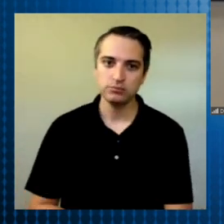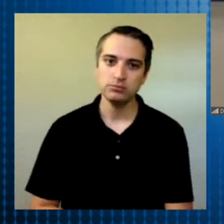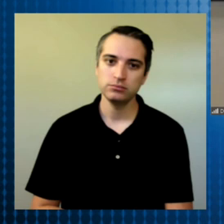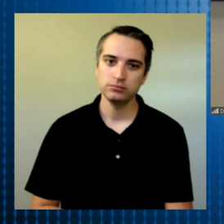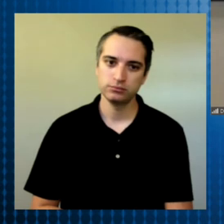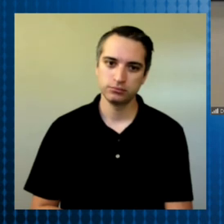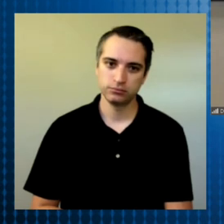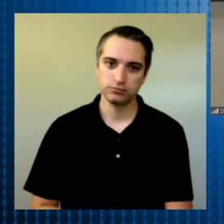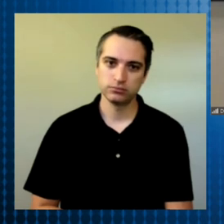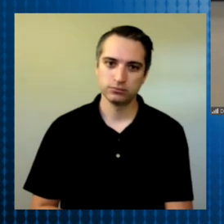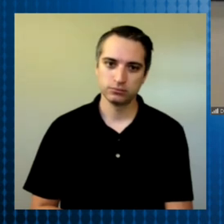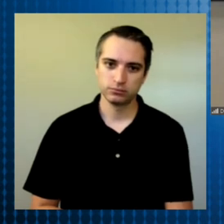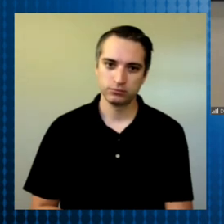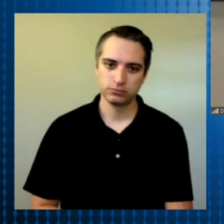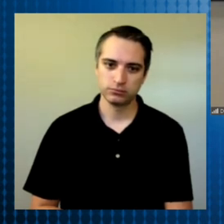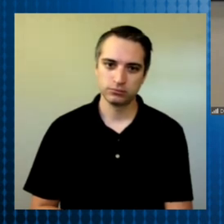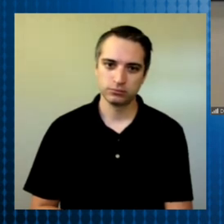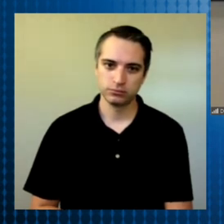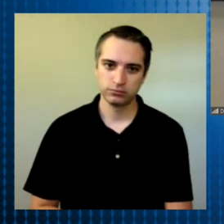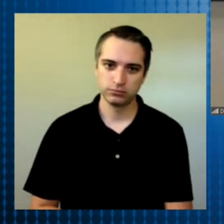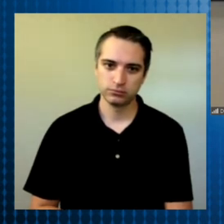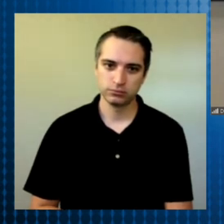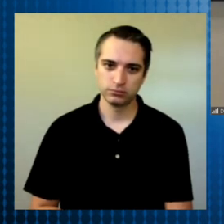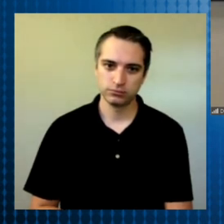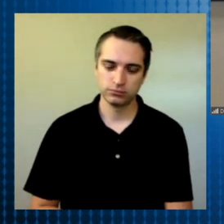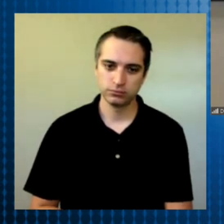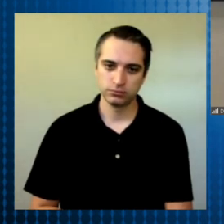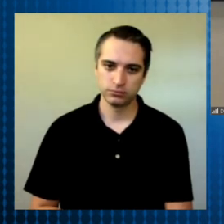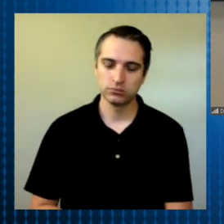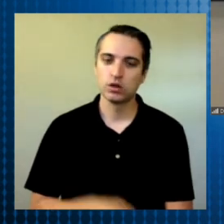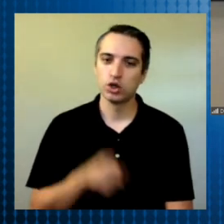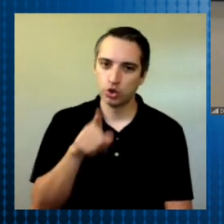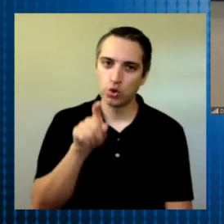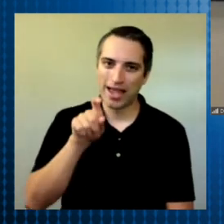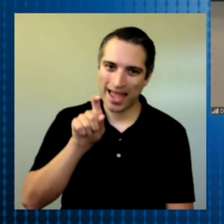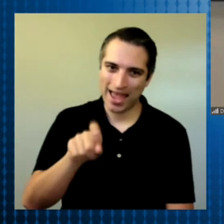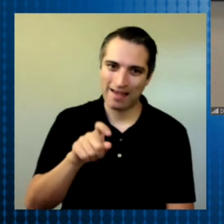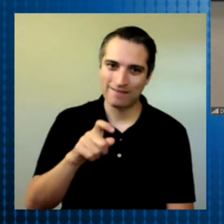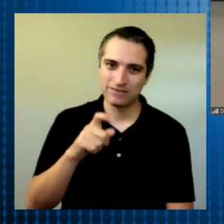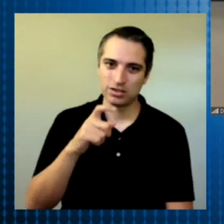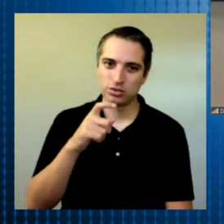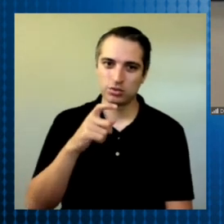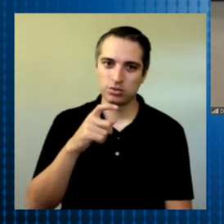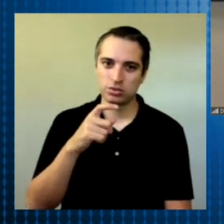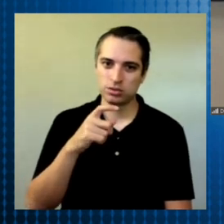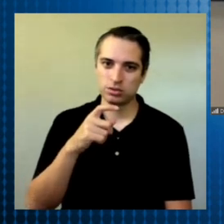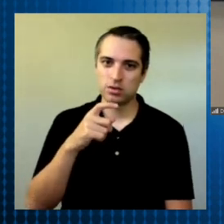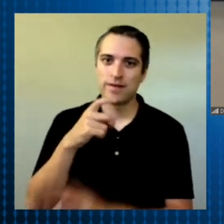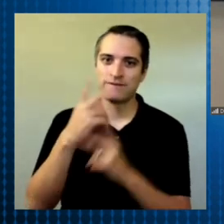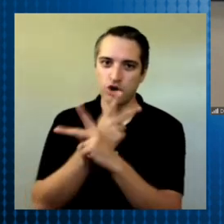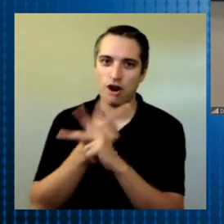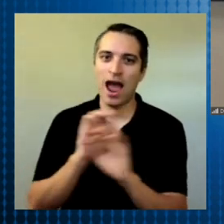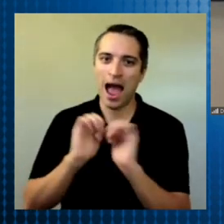you got to find a way in America to make money while you sleep.